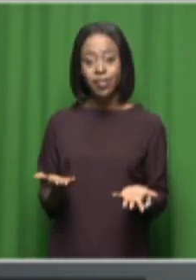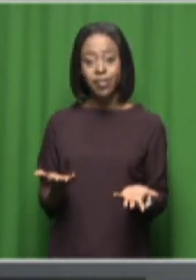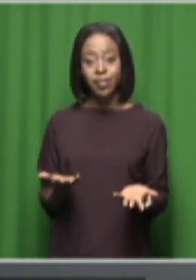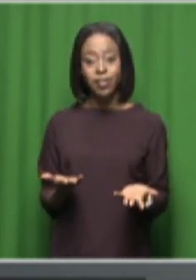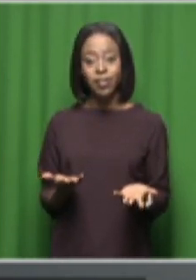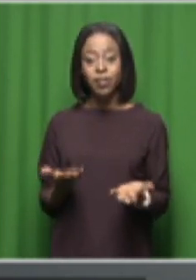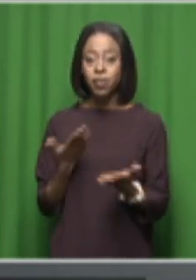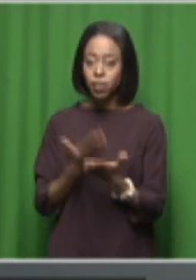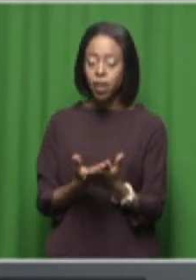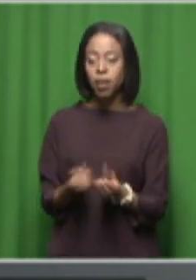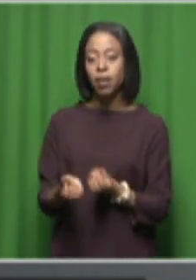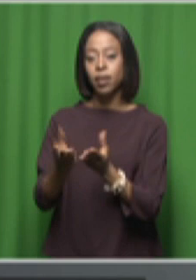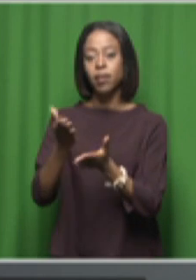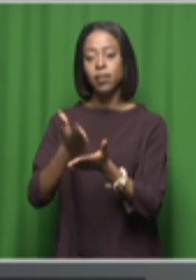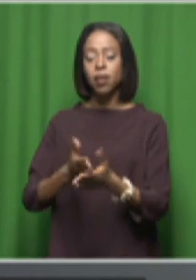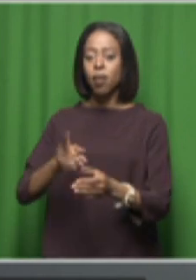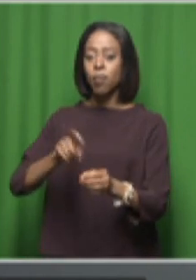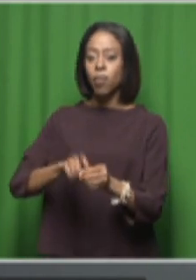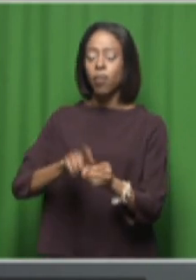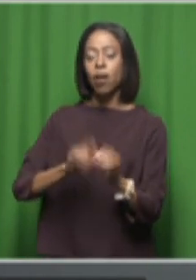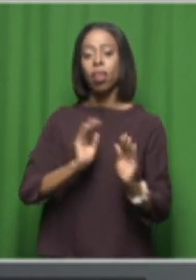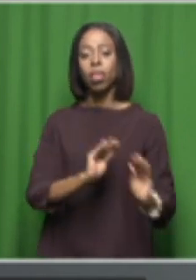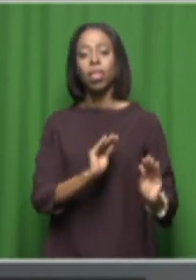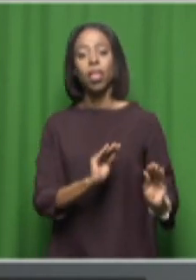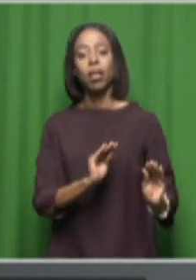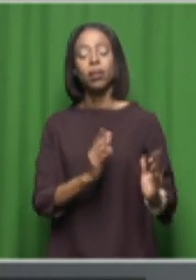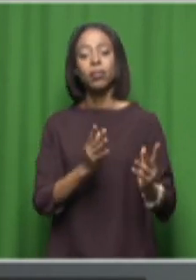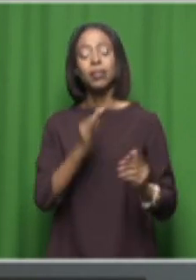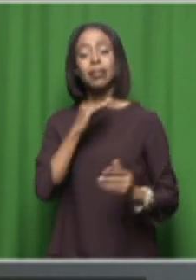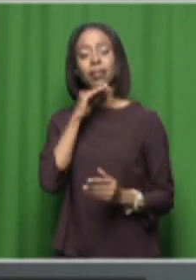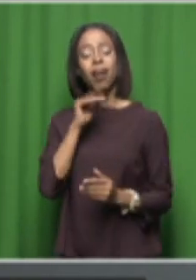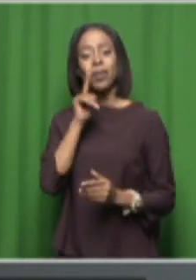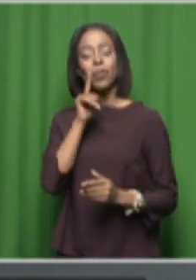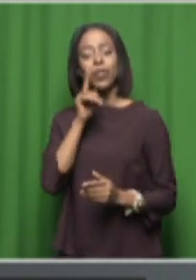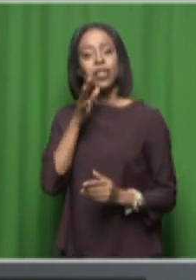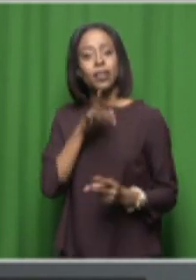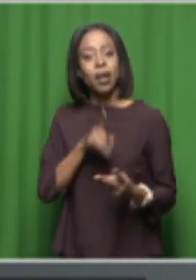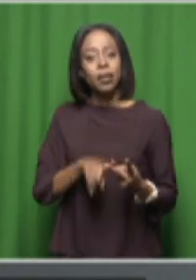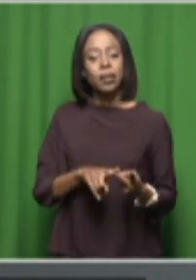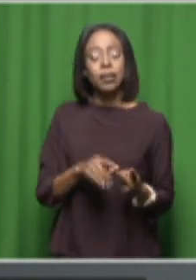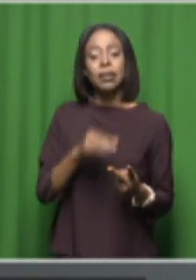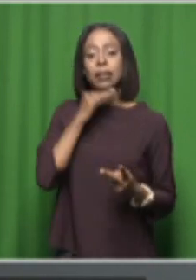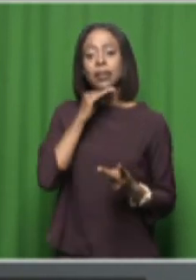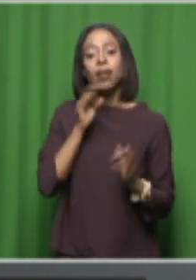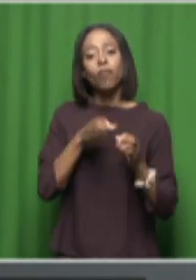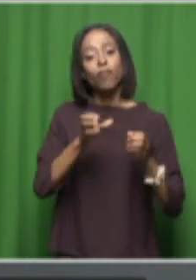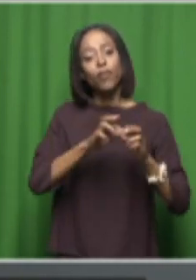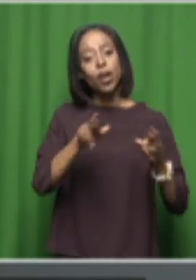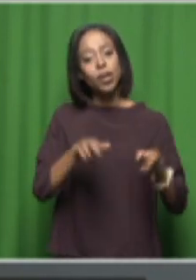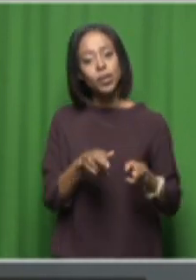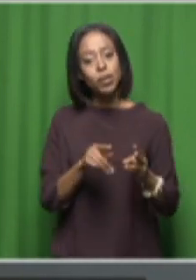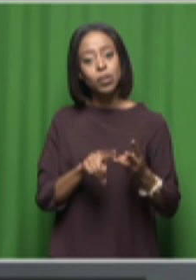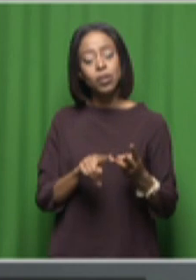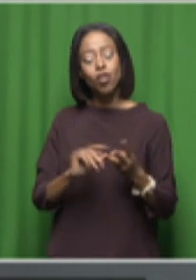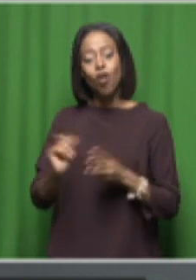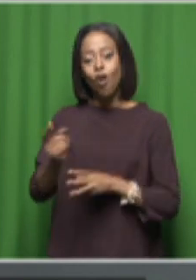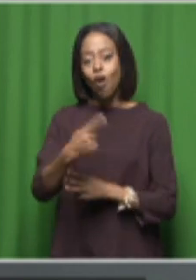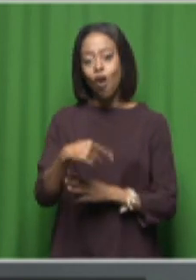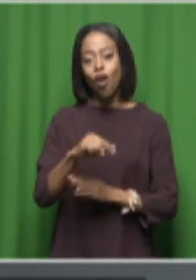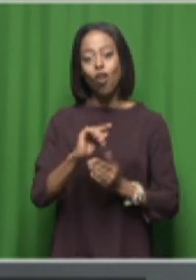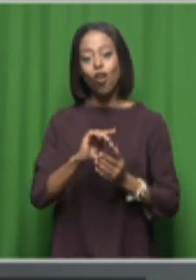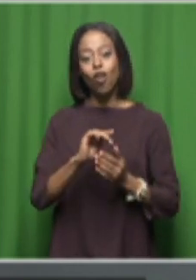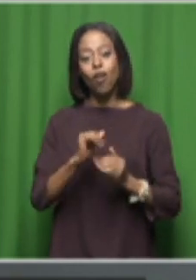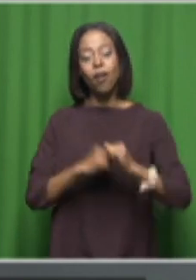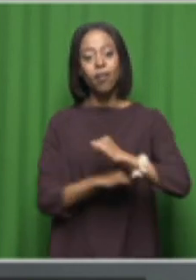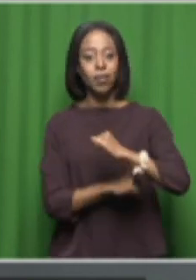to provide some form of quality education, having enough teachers, for example, having enough classrooms, having all of the infrastructure that we've